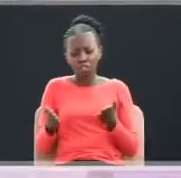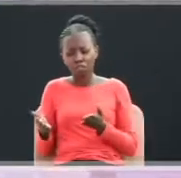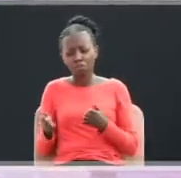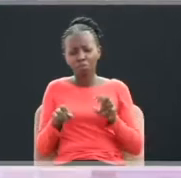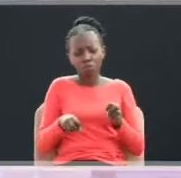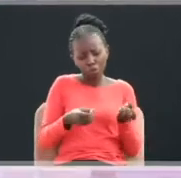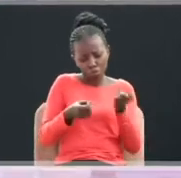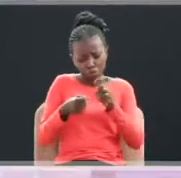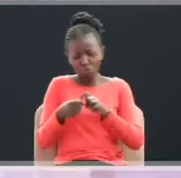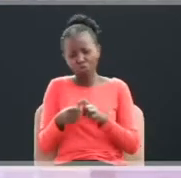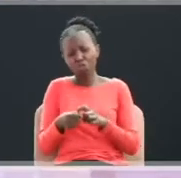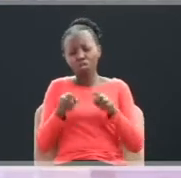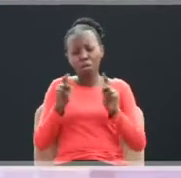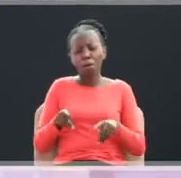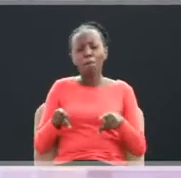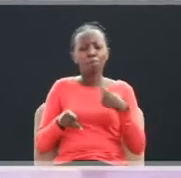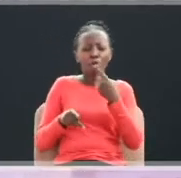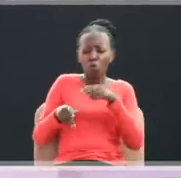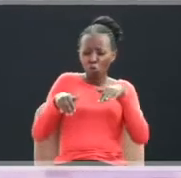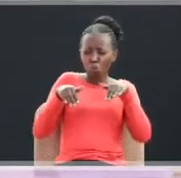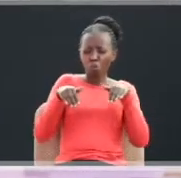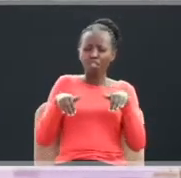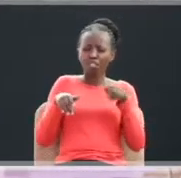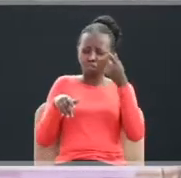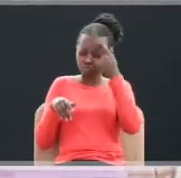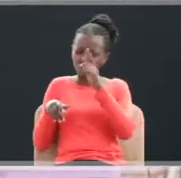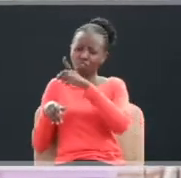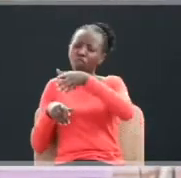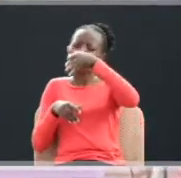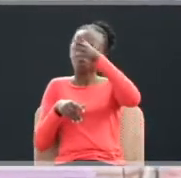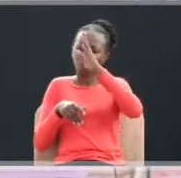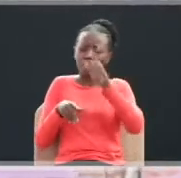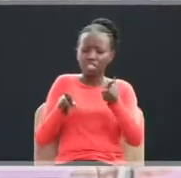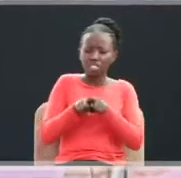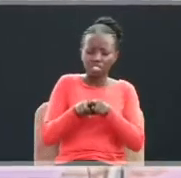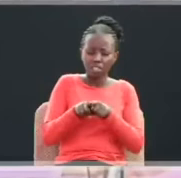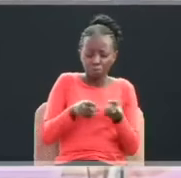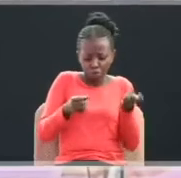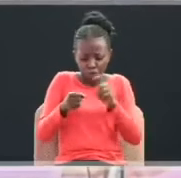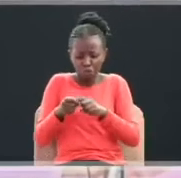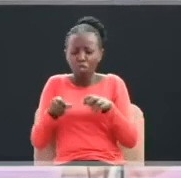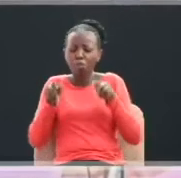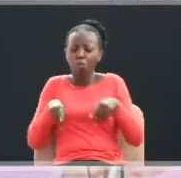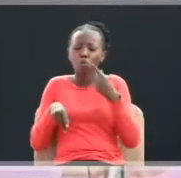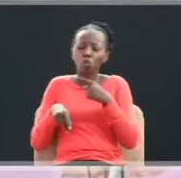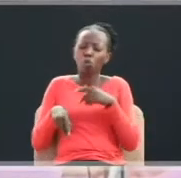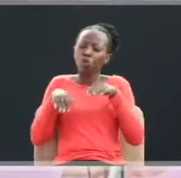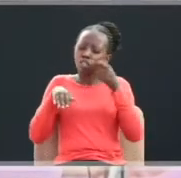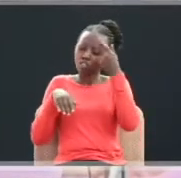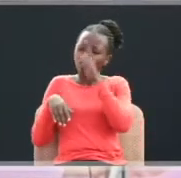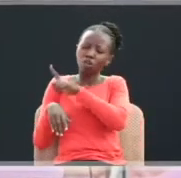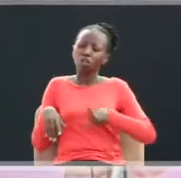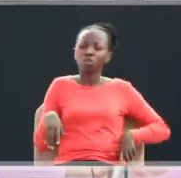join the people that are waiting, the people that are watching, the people that are looking above, so that your